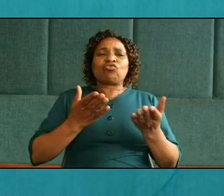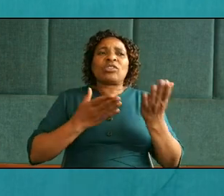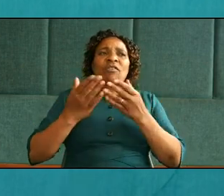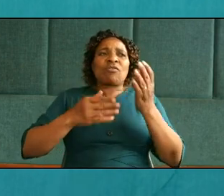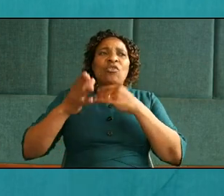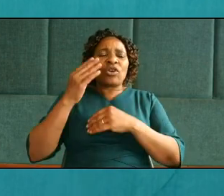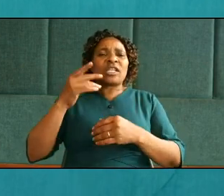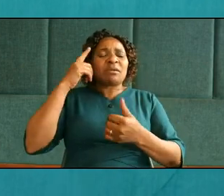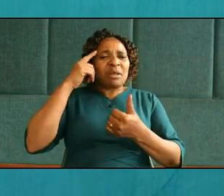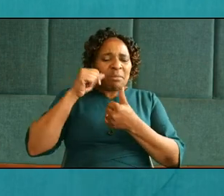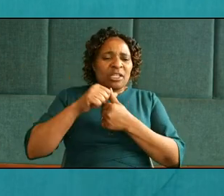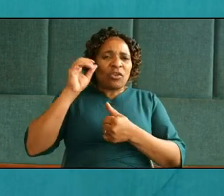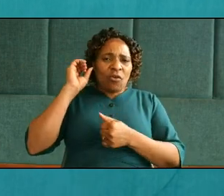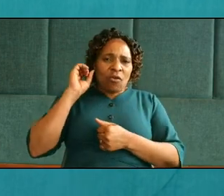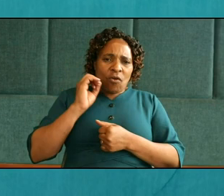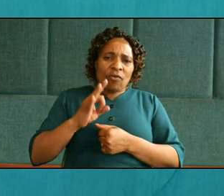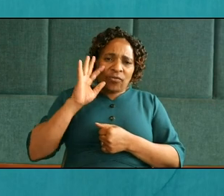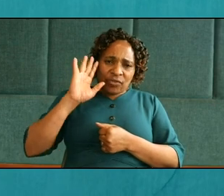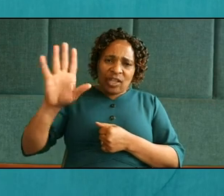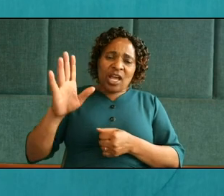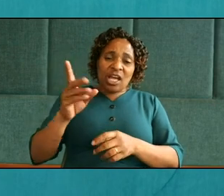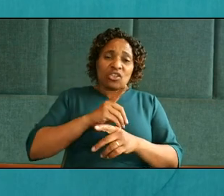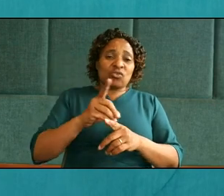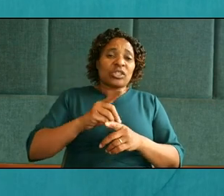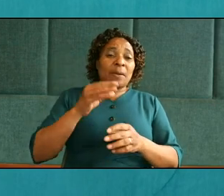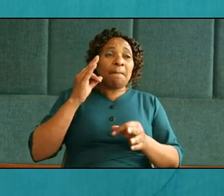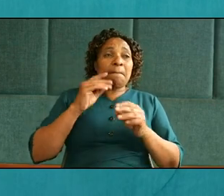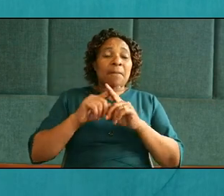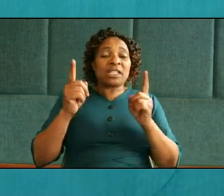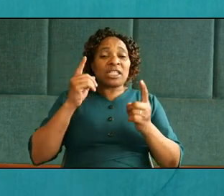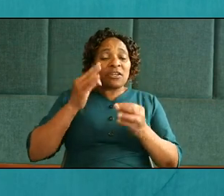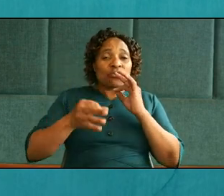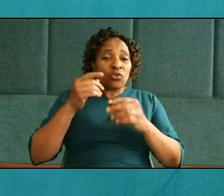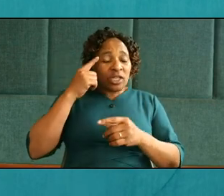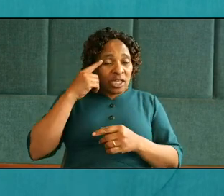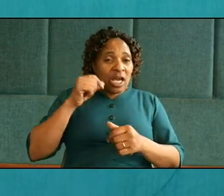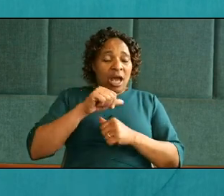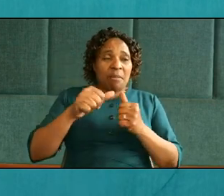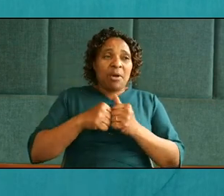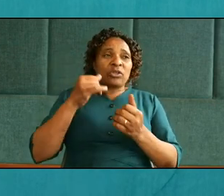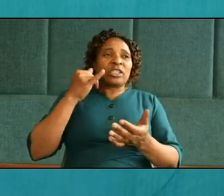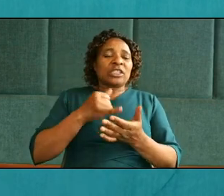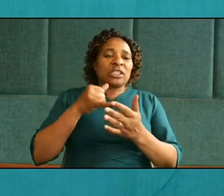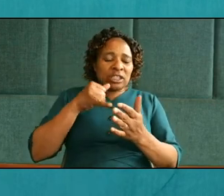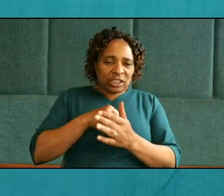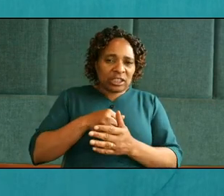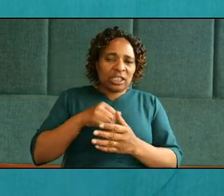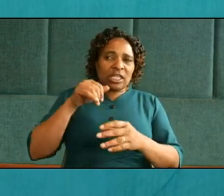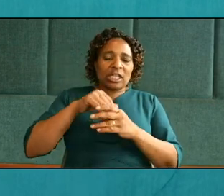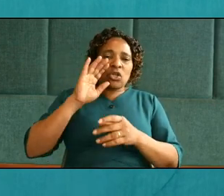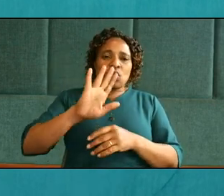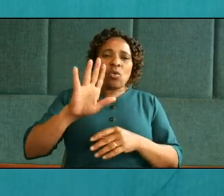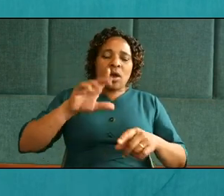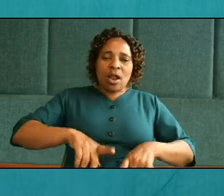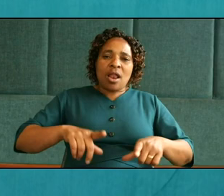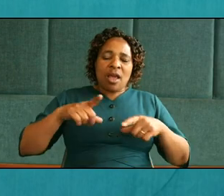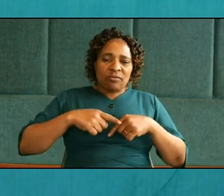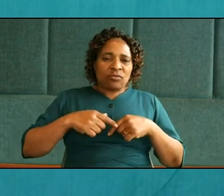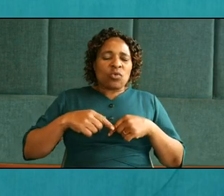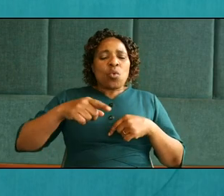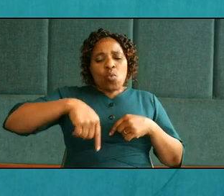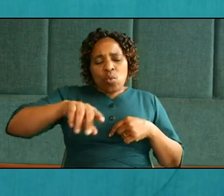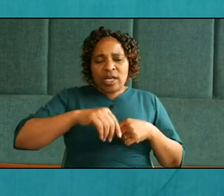to be reminded of their duties. But if you think about it realistically and practically, even in our lives, we too